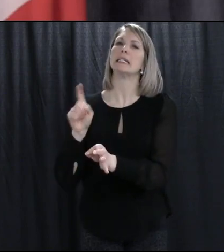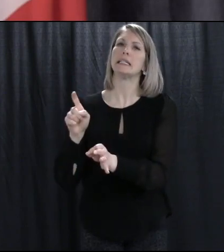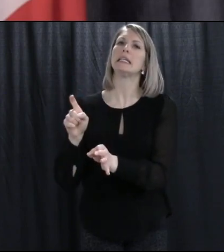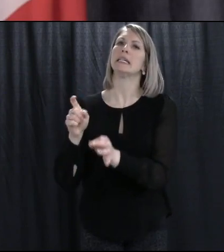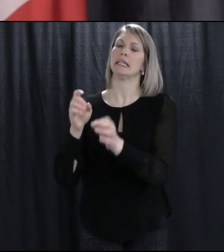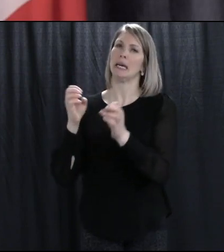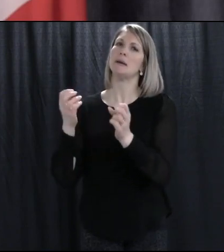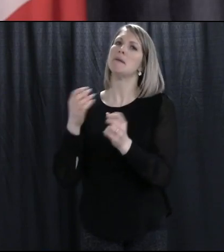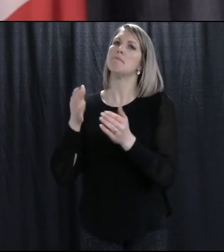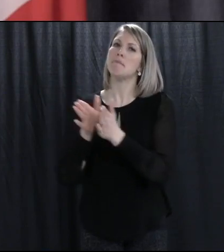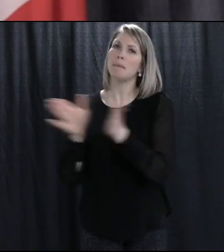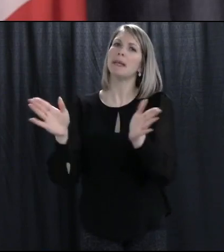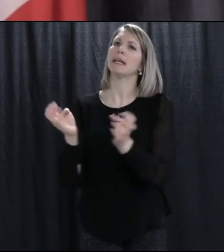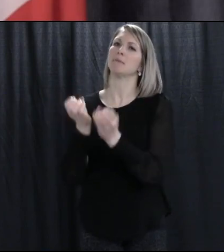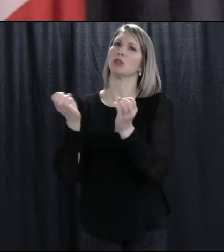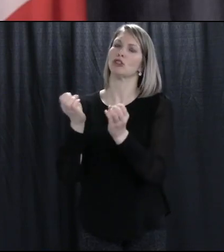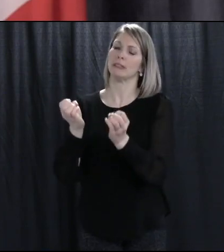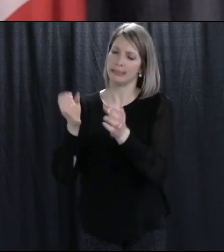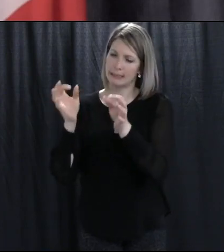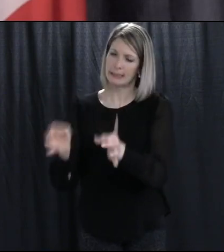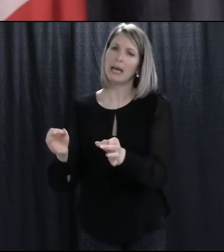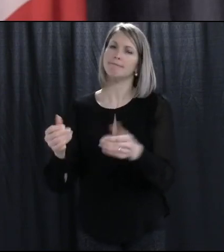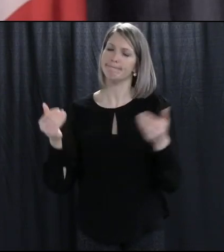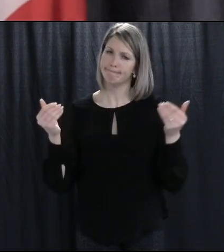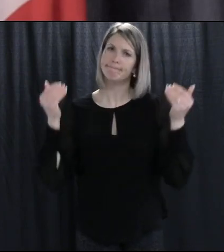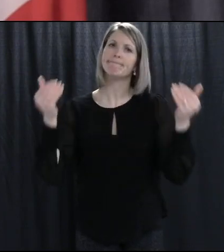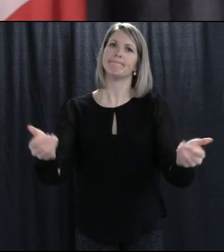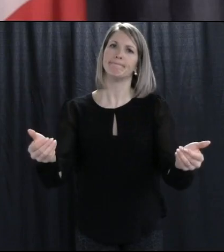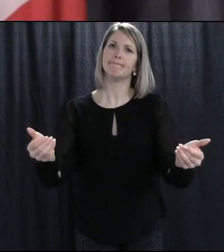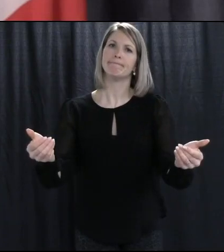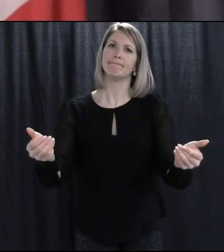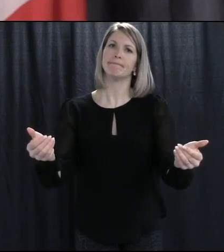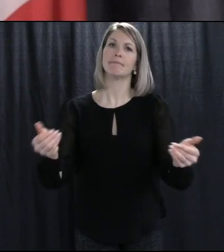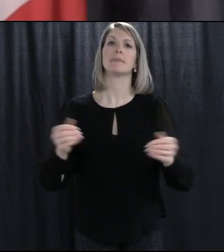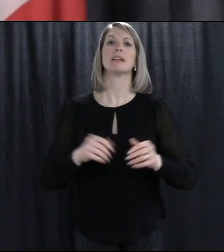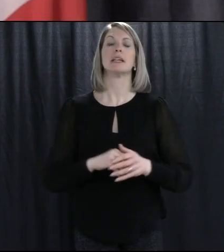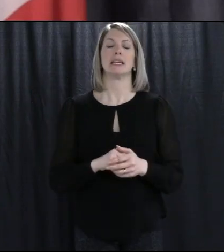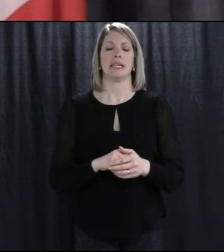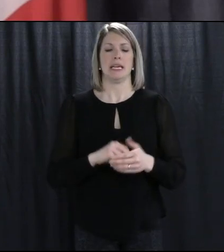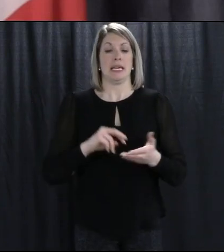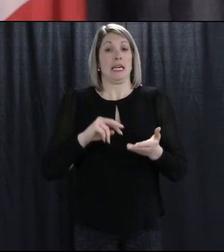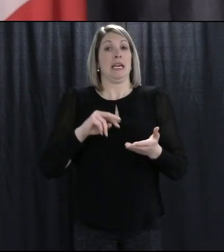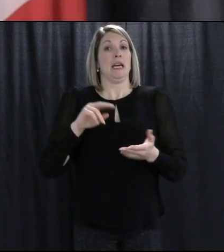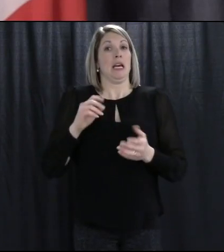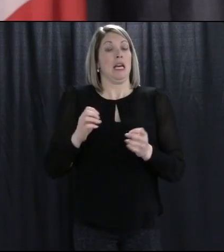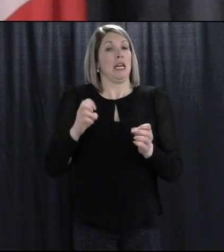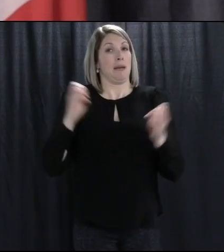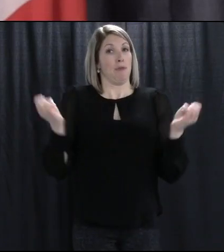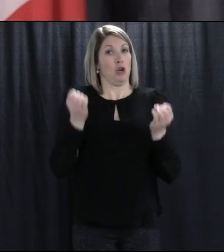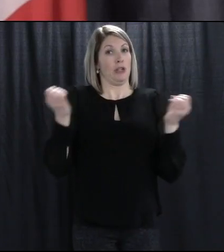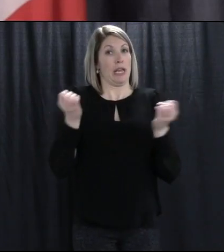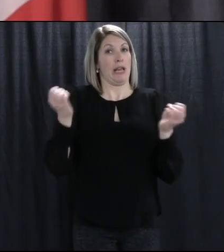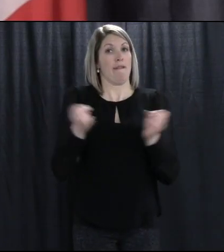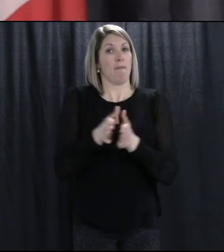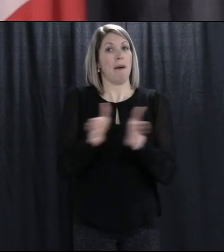residents. The recommendation to declare a public health emergency does not come easily, but is necessary at this time to protect